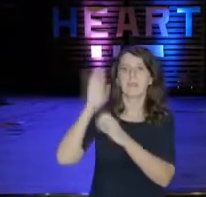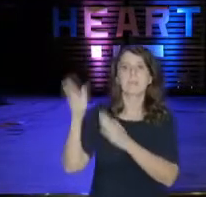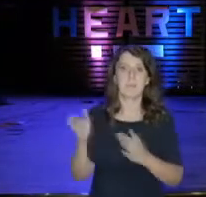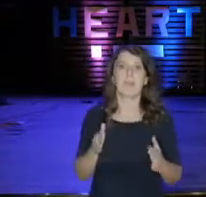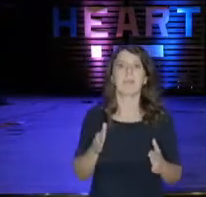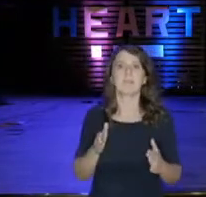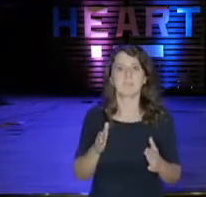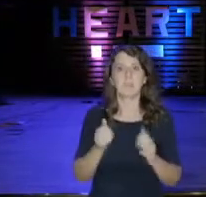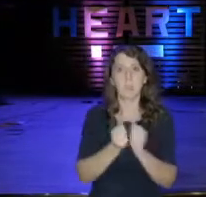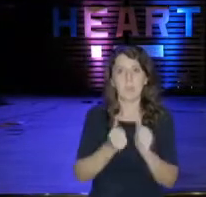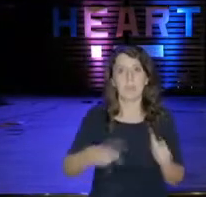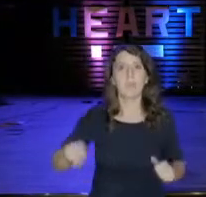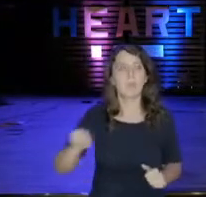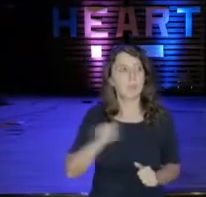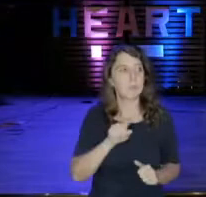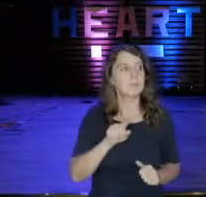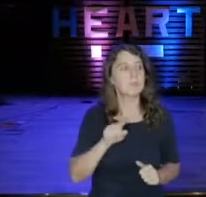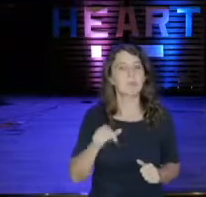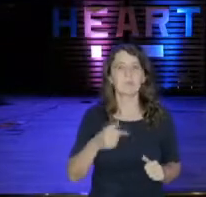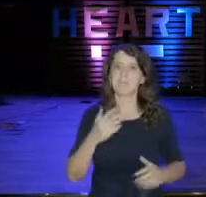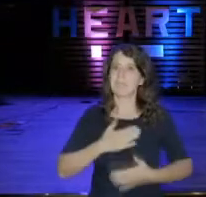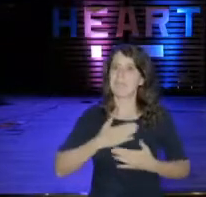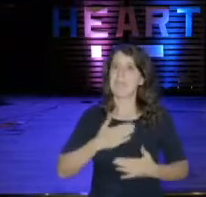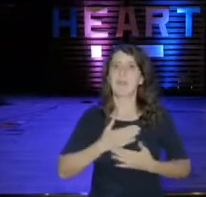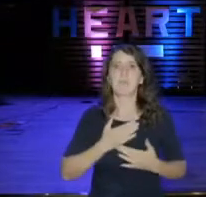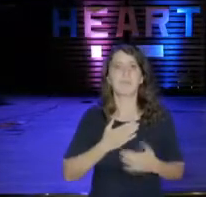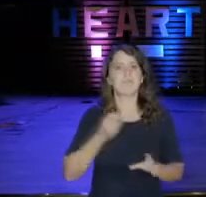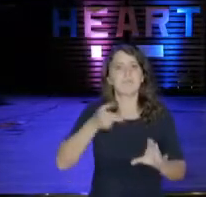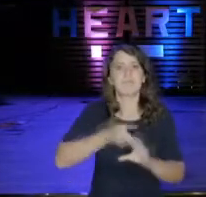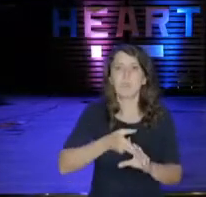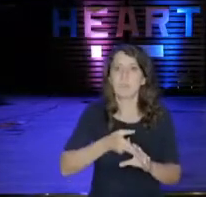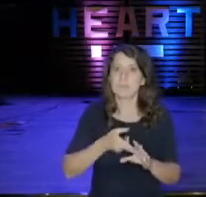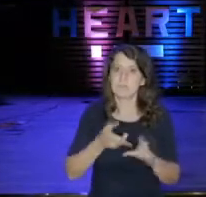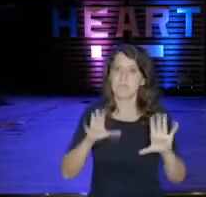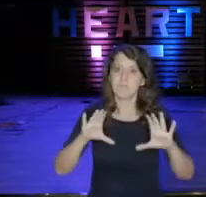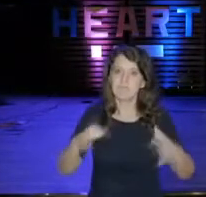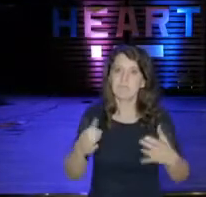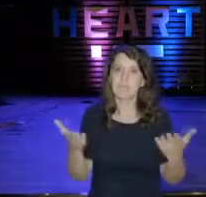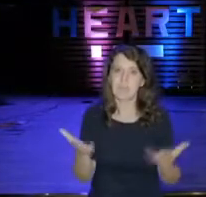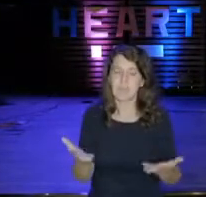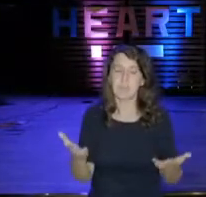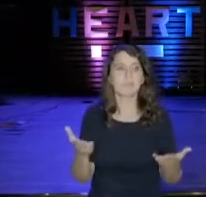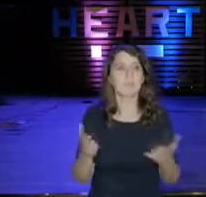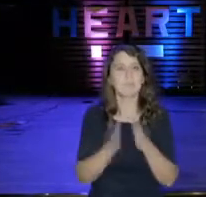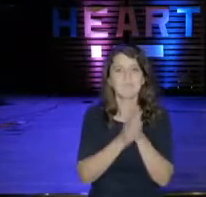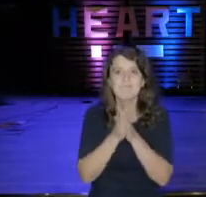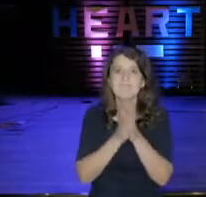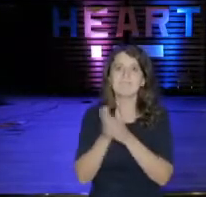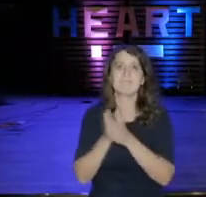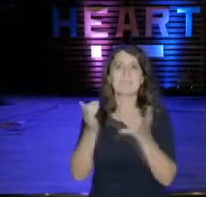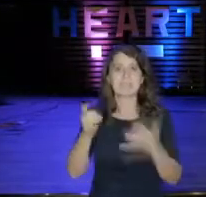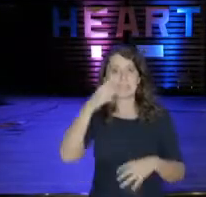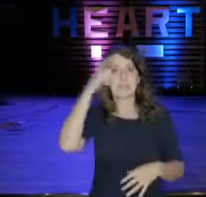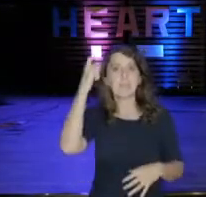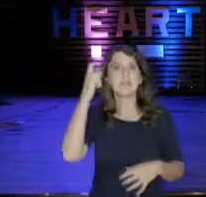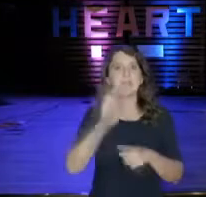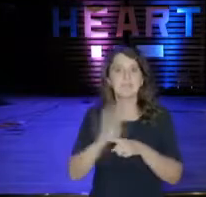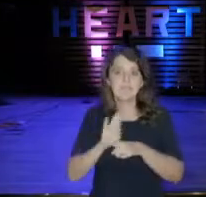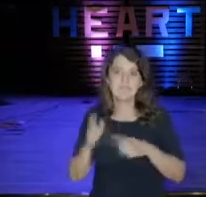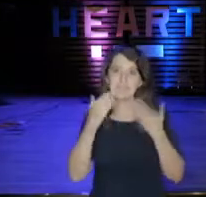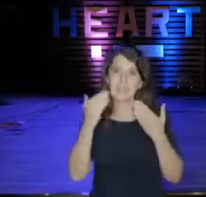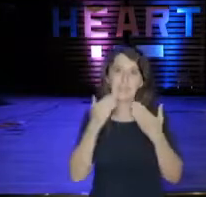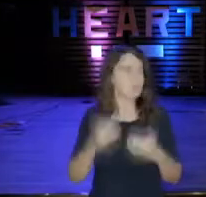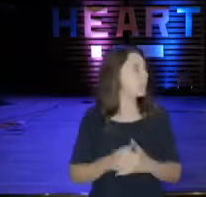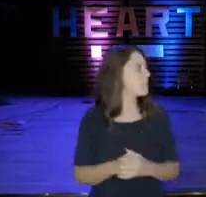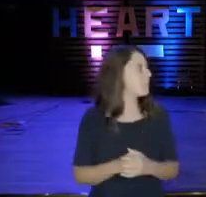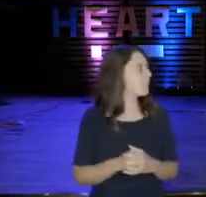guys. We couldn't be more excited. We're happy to be a part of your family, and we look forward to get going this summer. So, yeah, thank you guys.